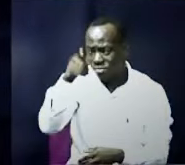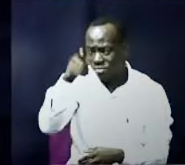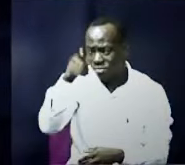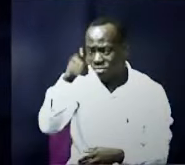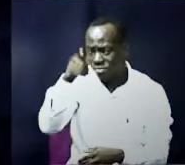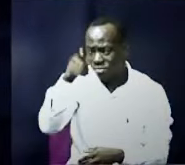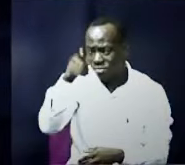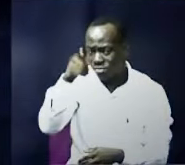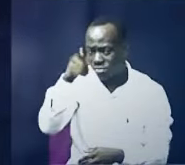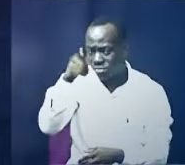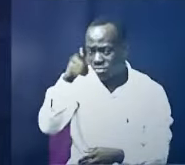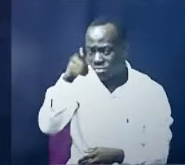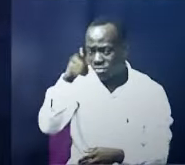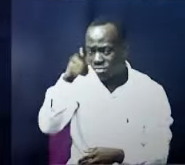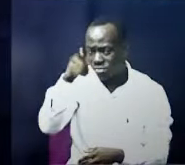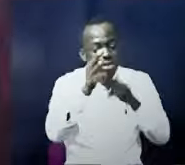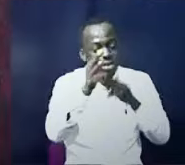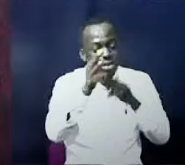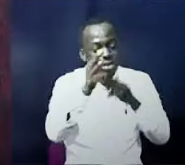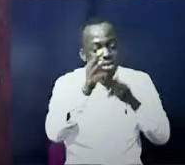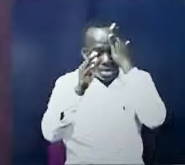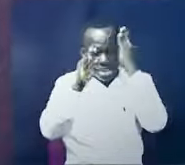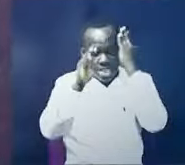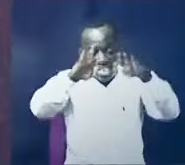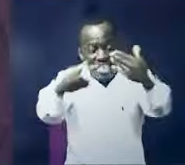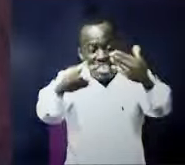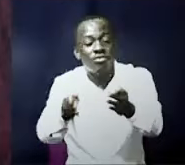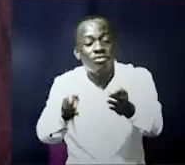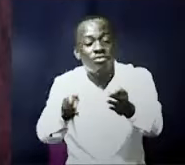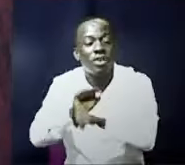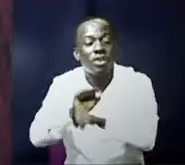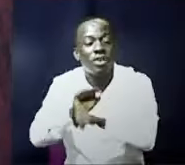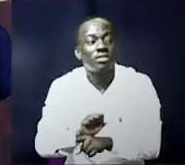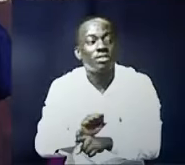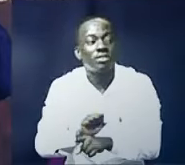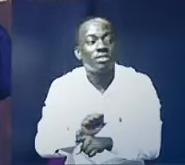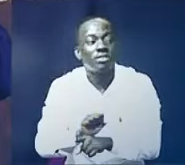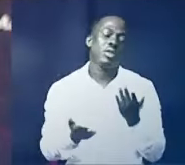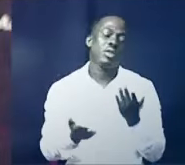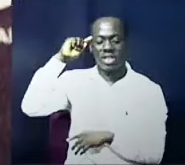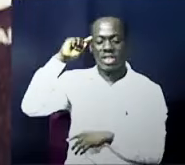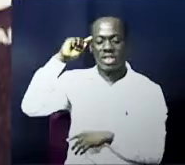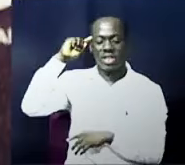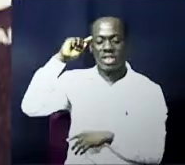assigns you a responsibility, so the adjuma be seven, sir. You may think that you are just